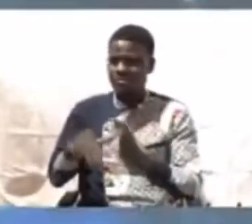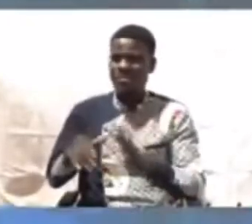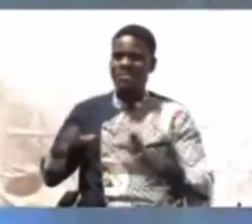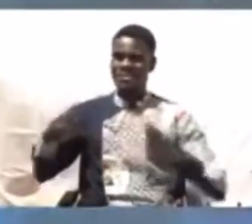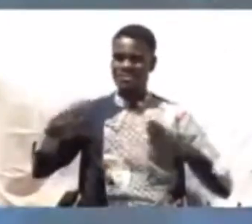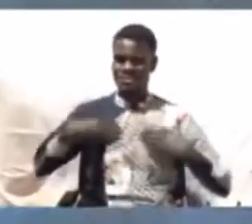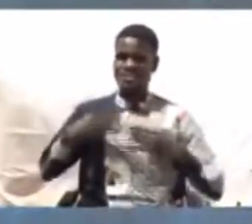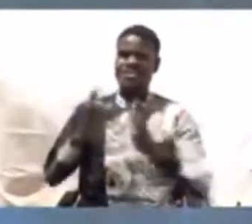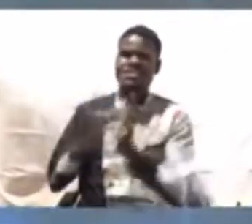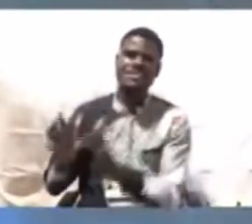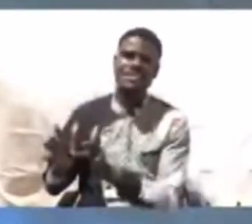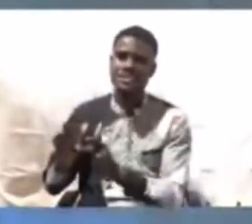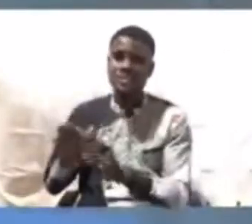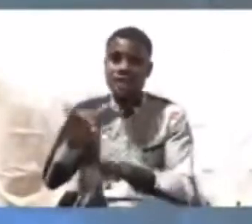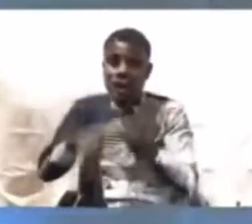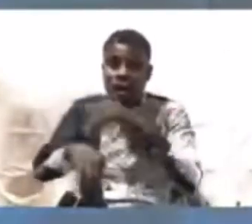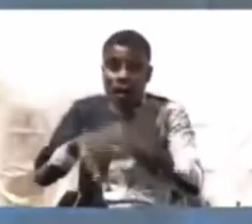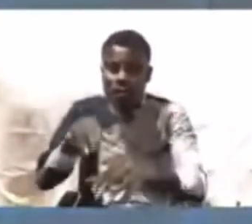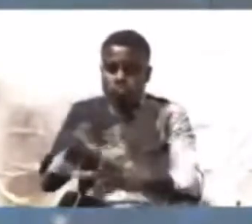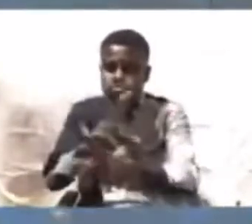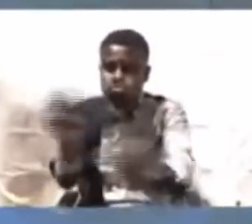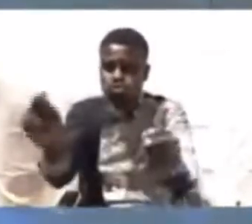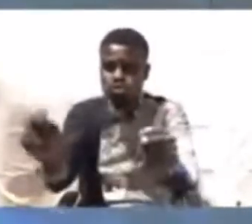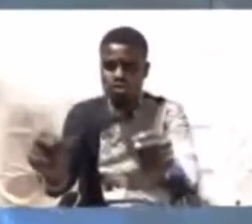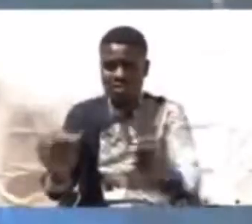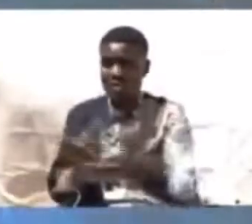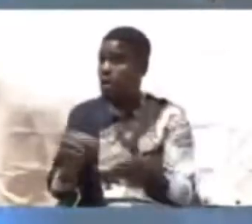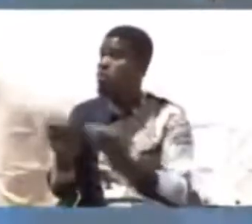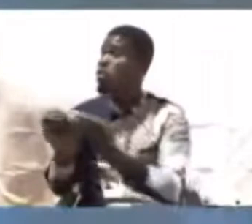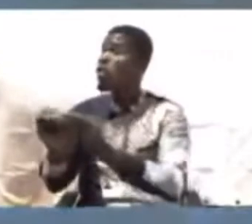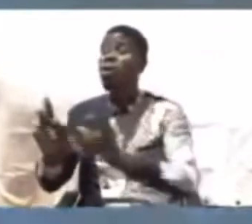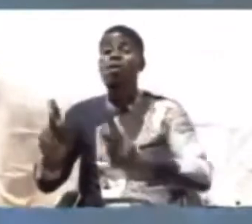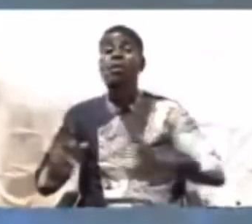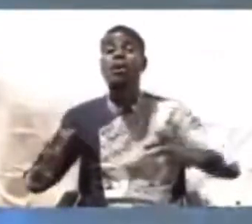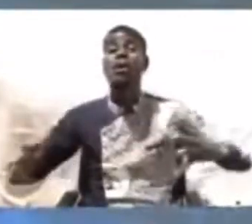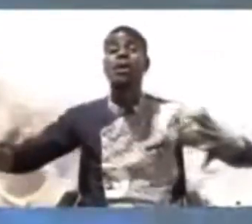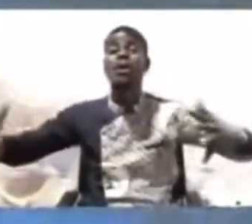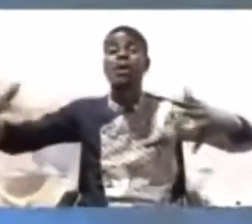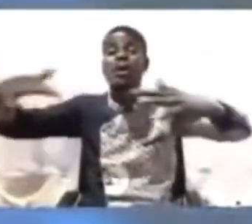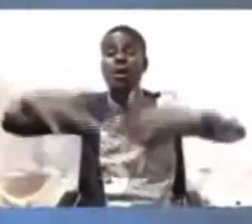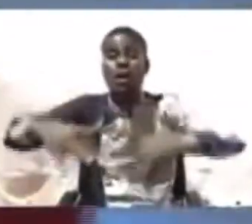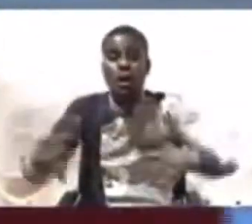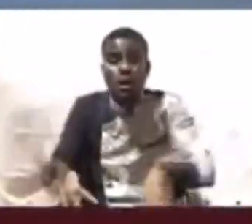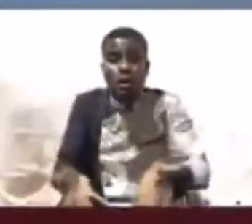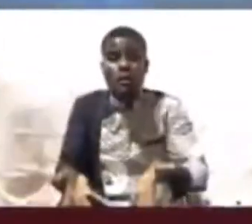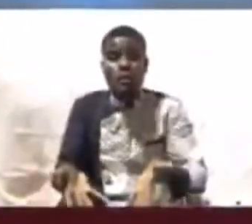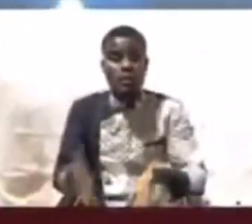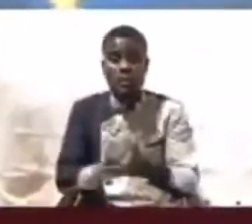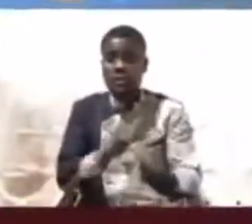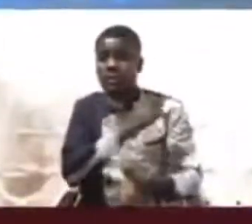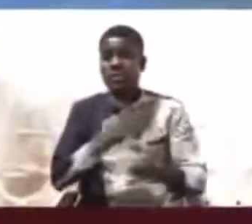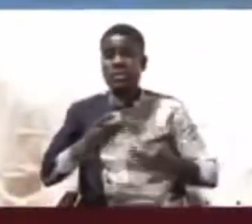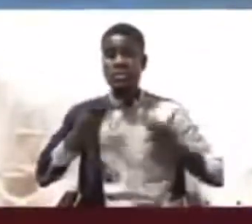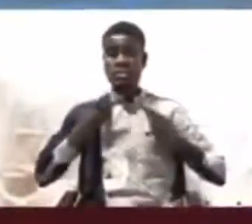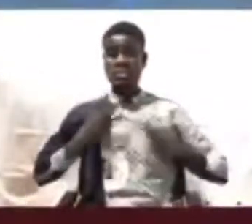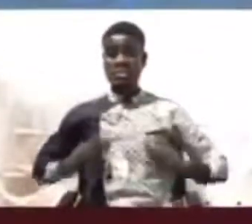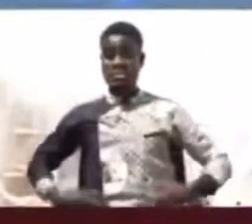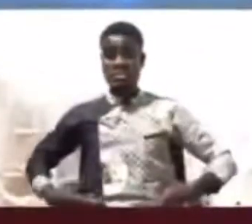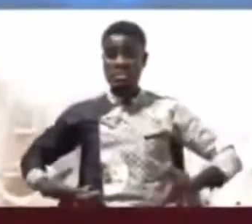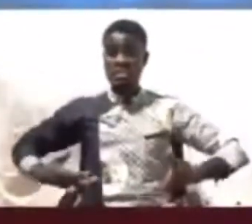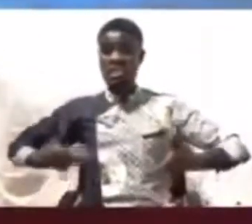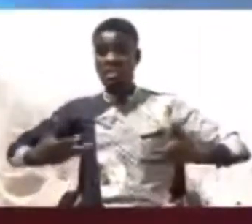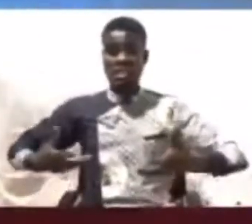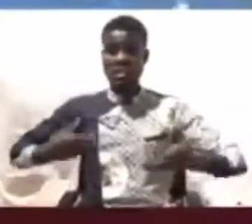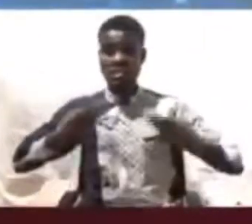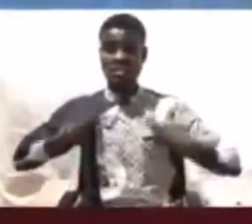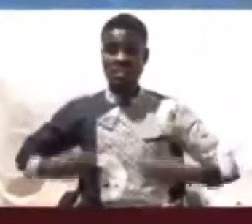enya ndada enya nipa don yi baba ase enya ndada na mba sekunte mi anyi ne no ma se na